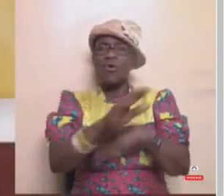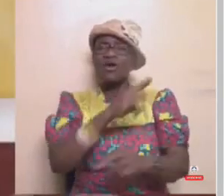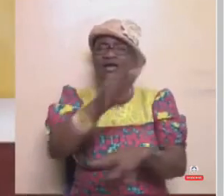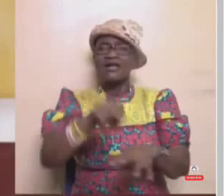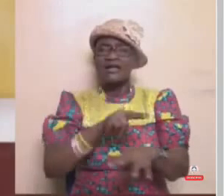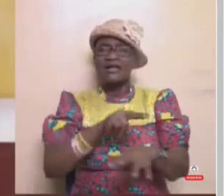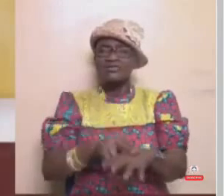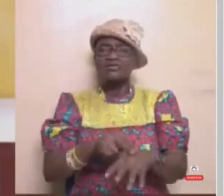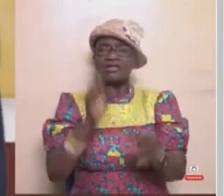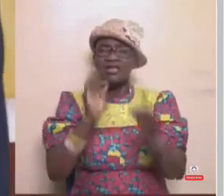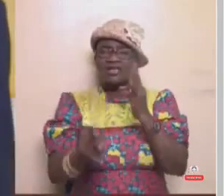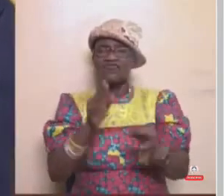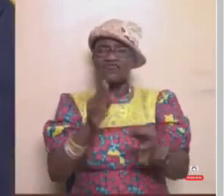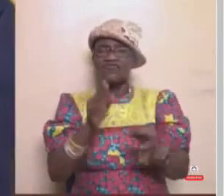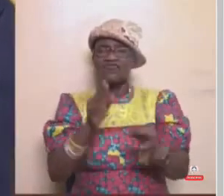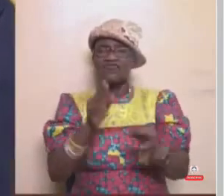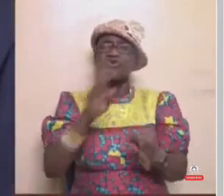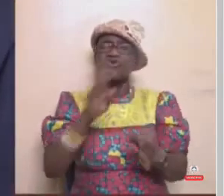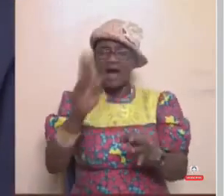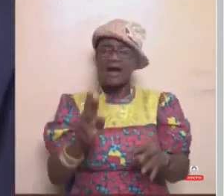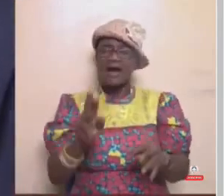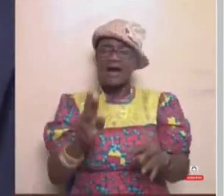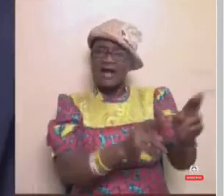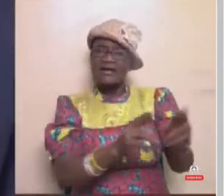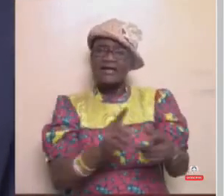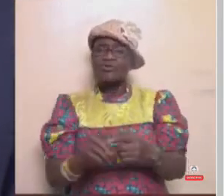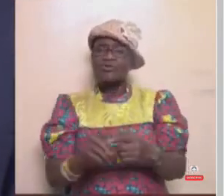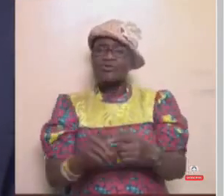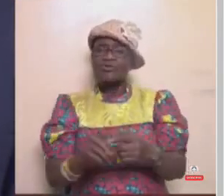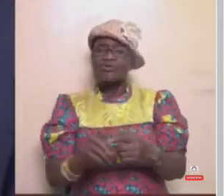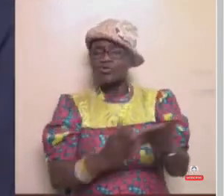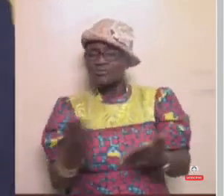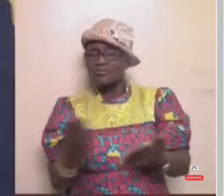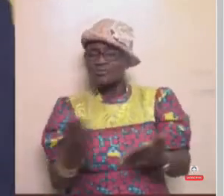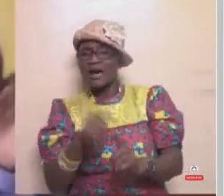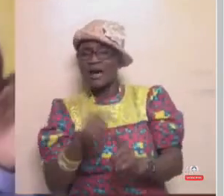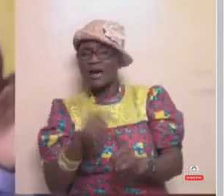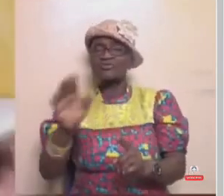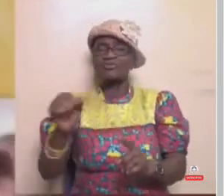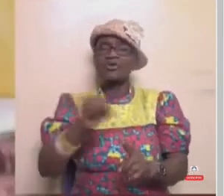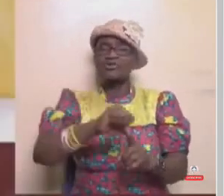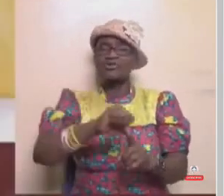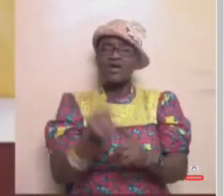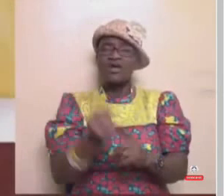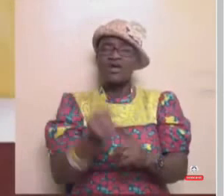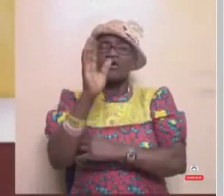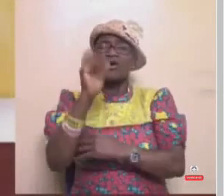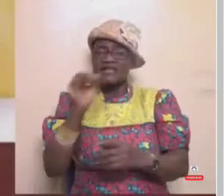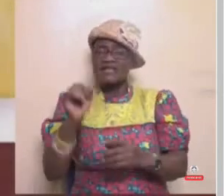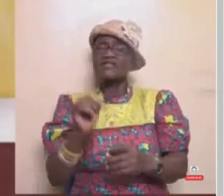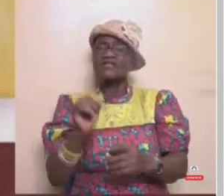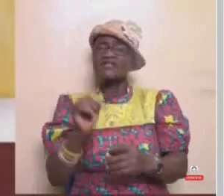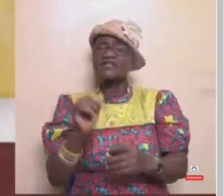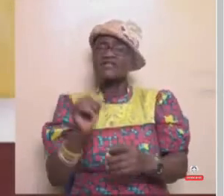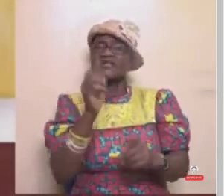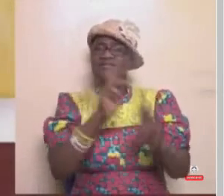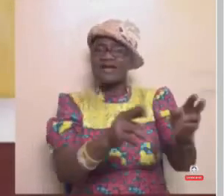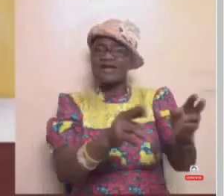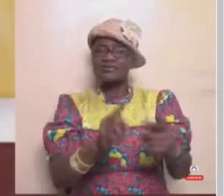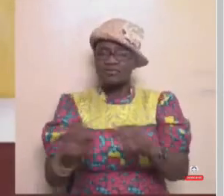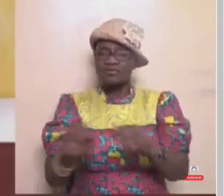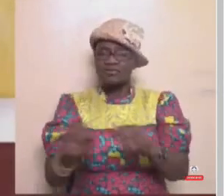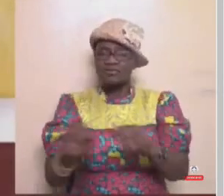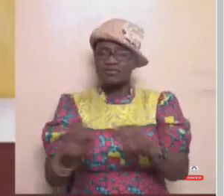If you are ready to do something about your situation, God is always ready to do something about that